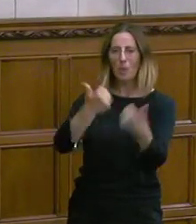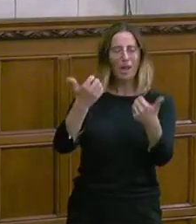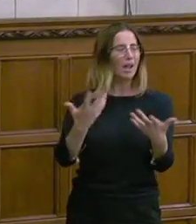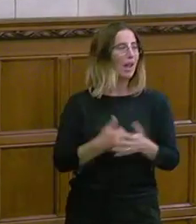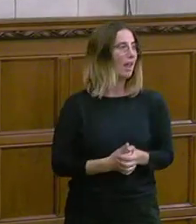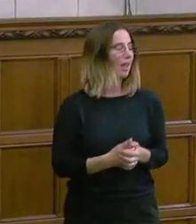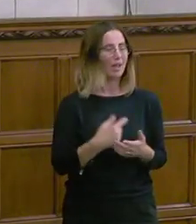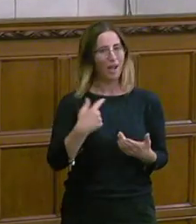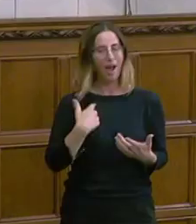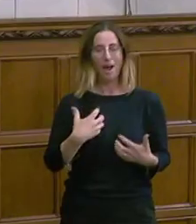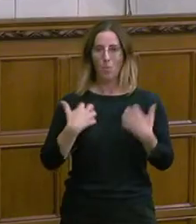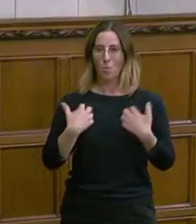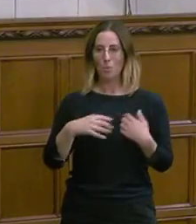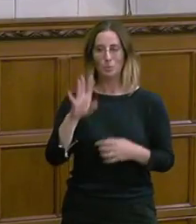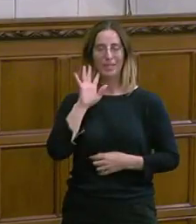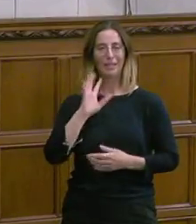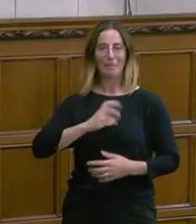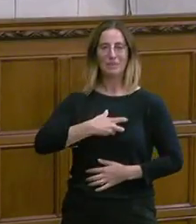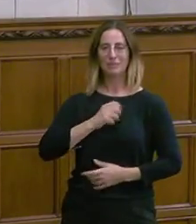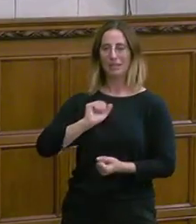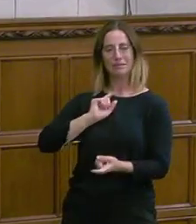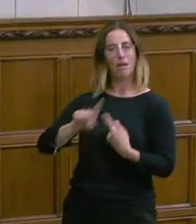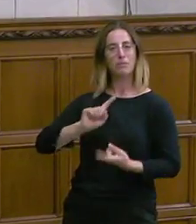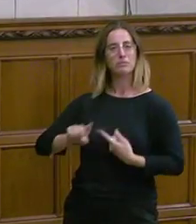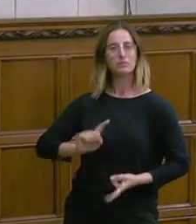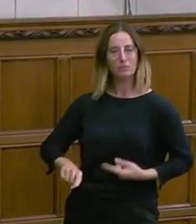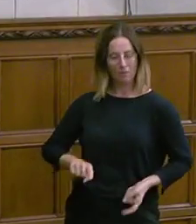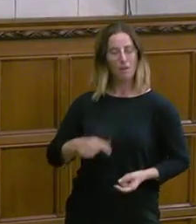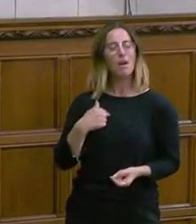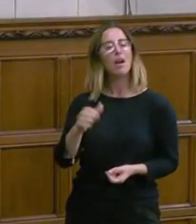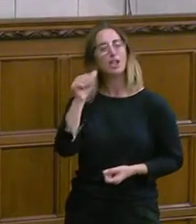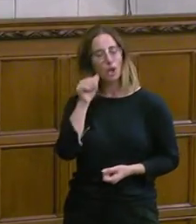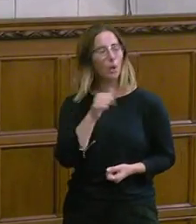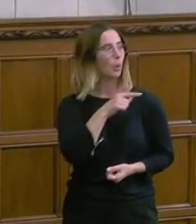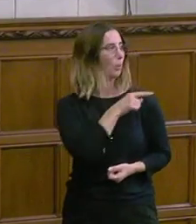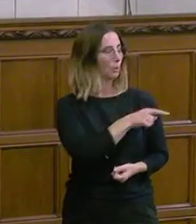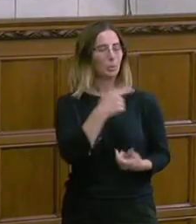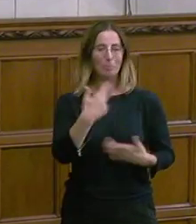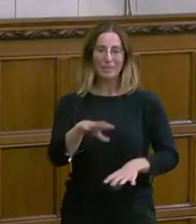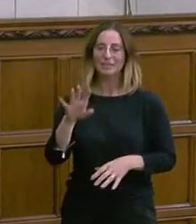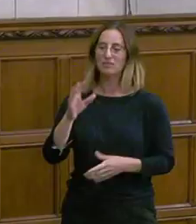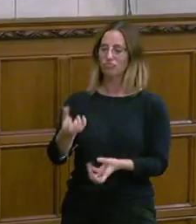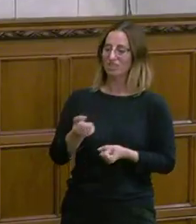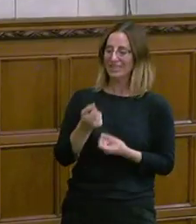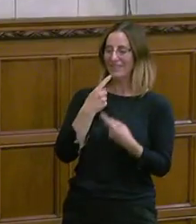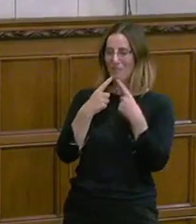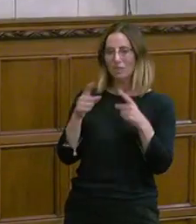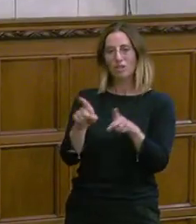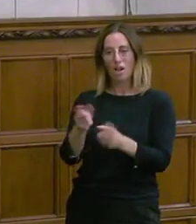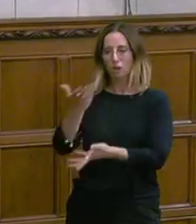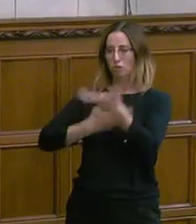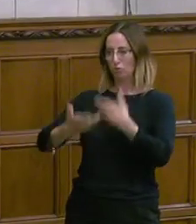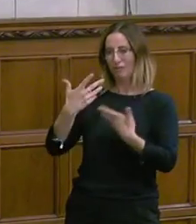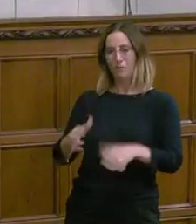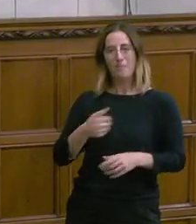There is cross-party support to get this right. I know that the Minister will have heard the story of my constituents and that of local authorities who, on the front